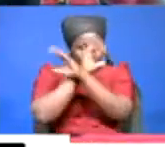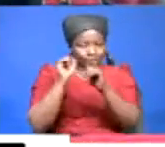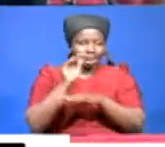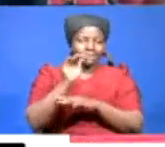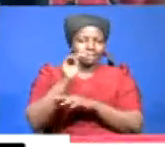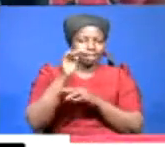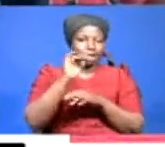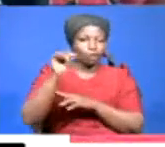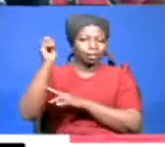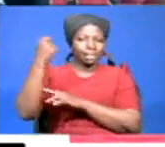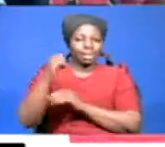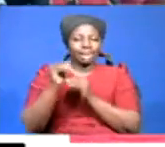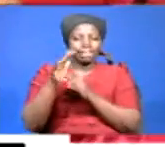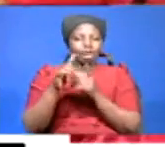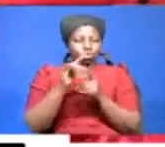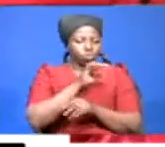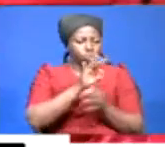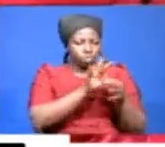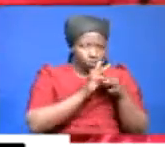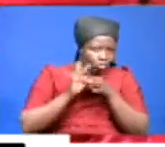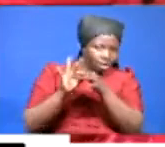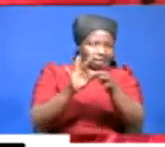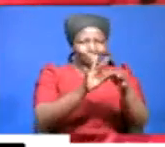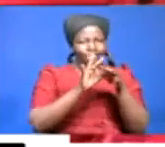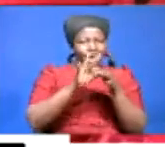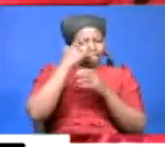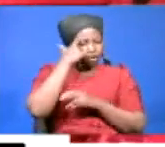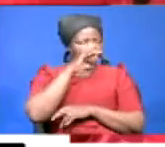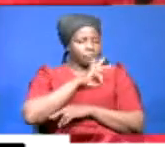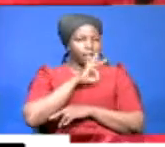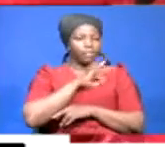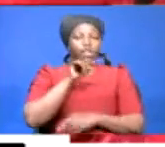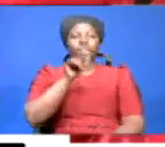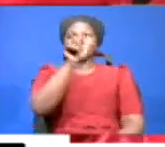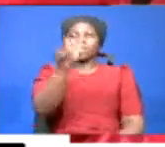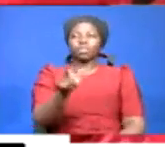for the benefit of the region. Gisho Kawashira, Legends Edition.